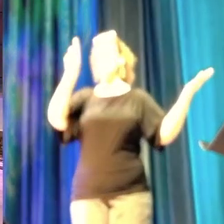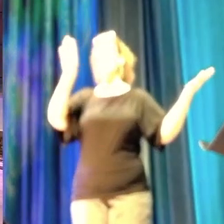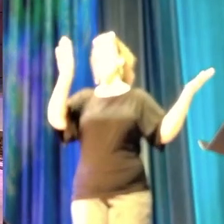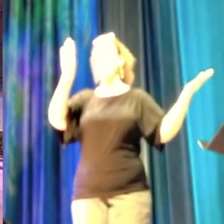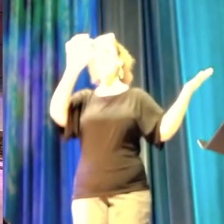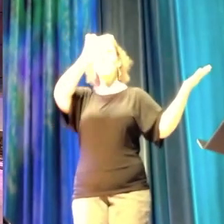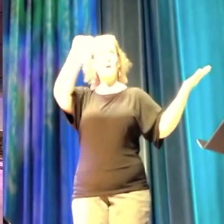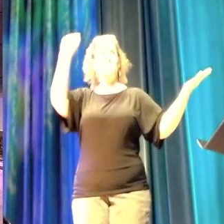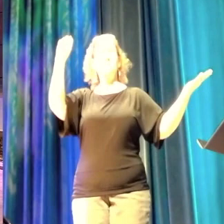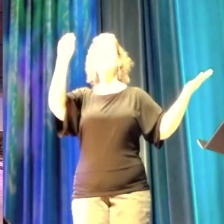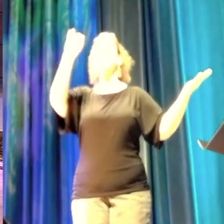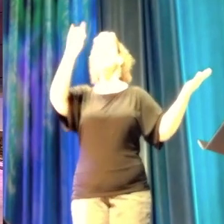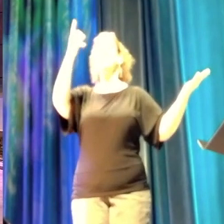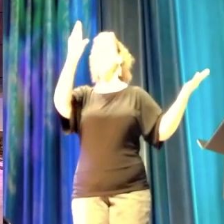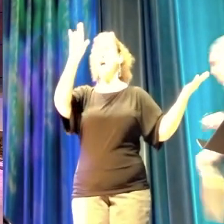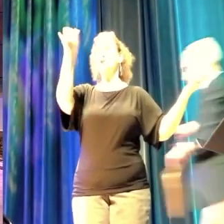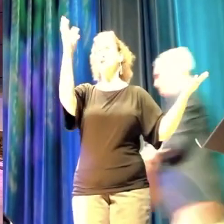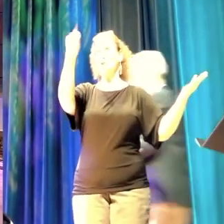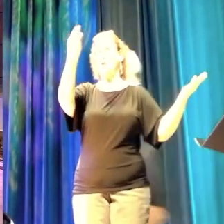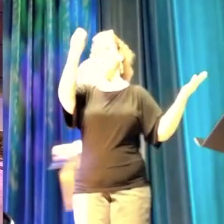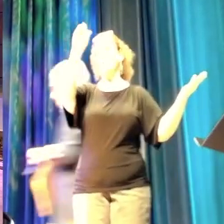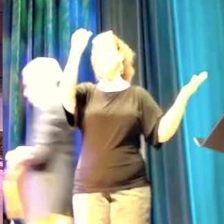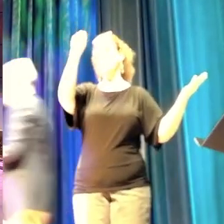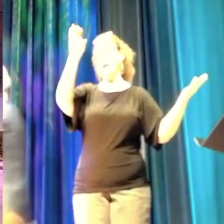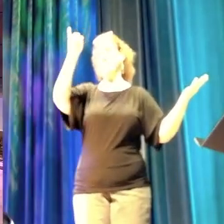John Massey.